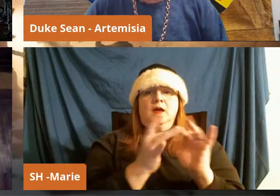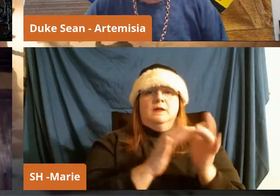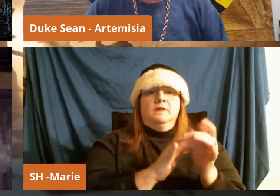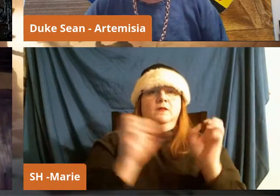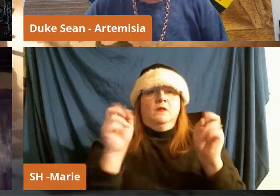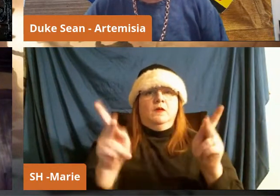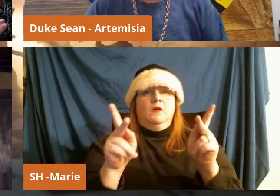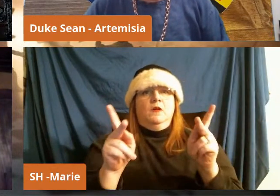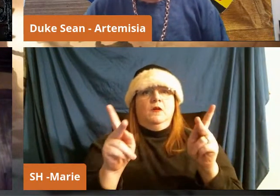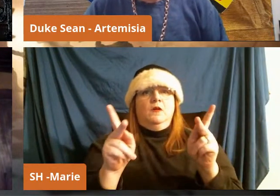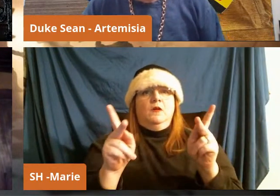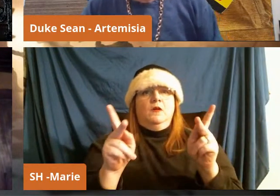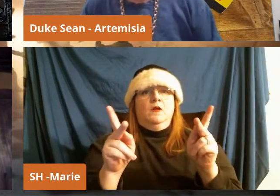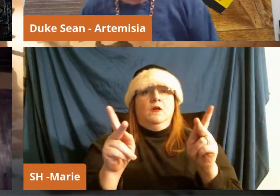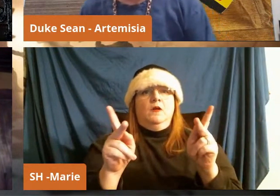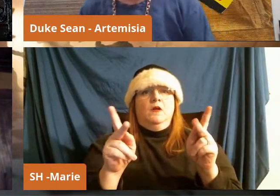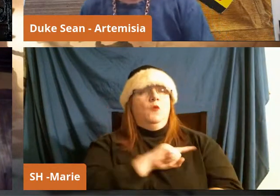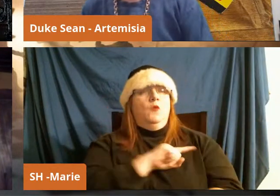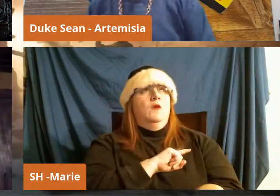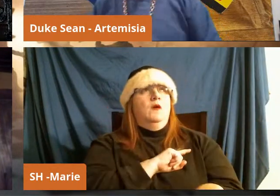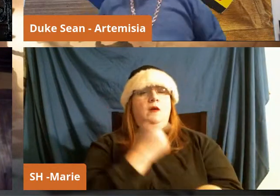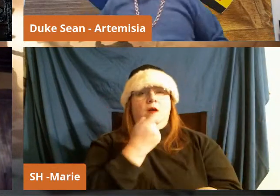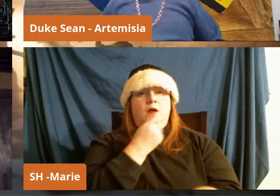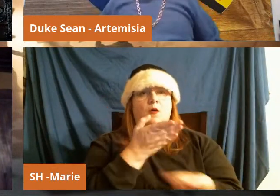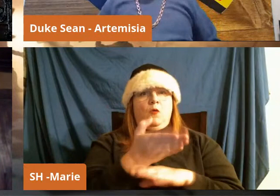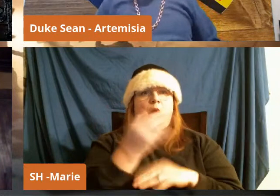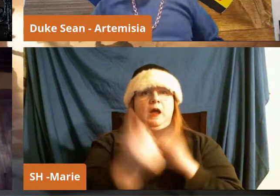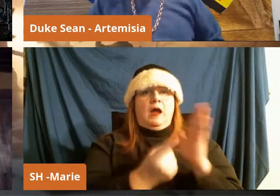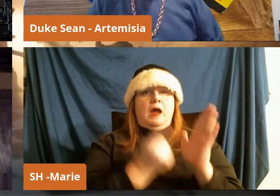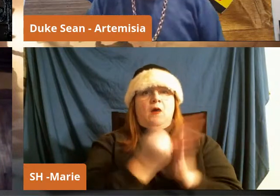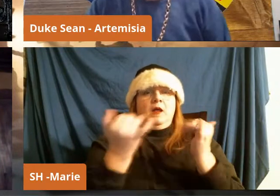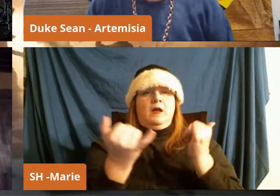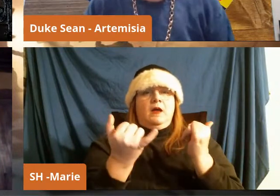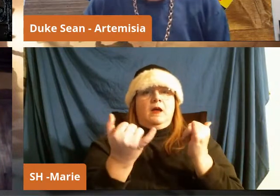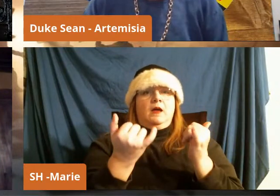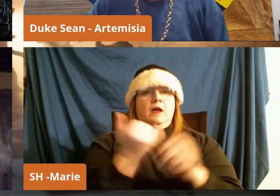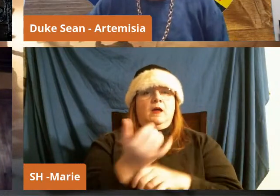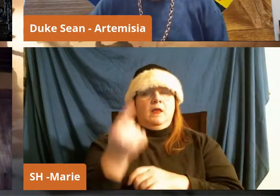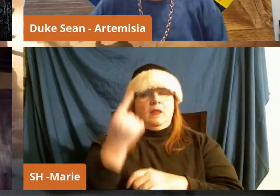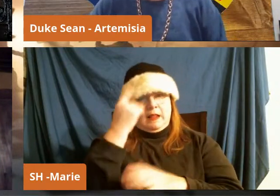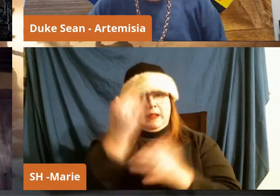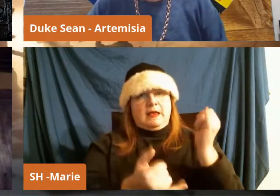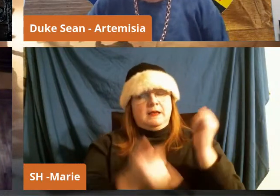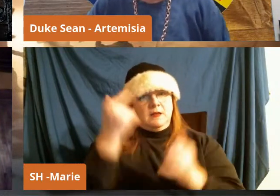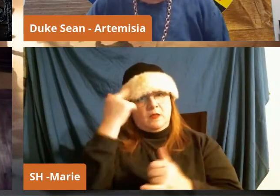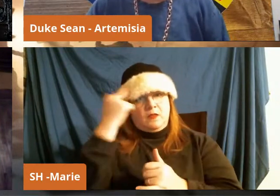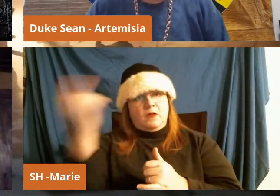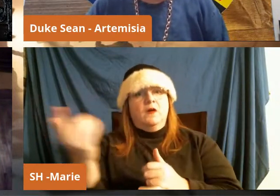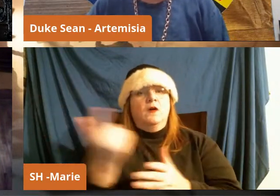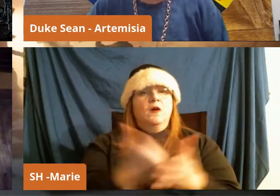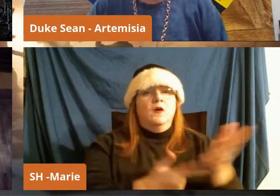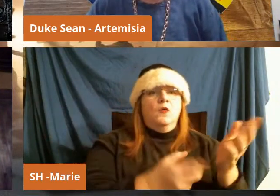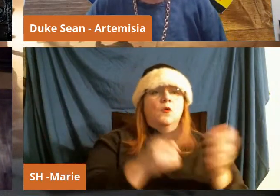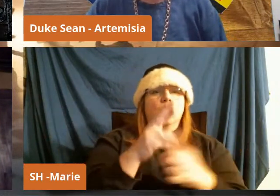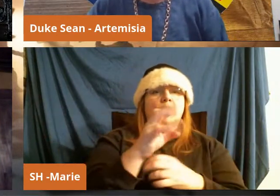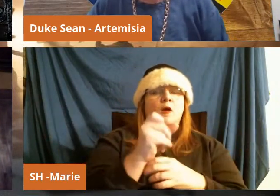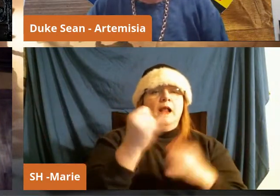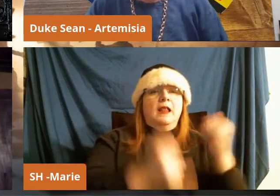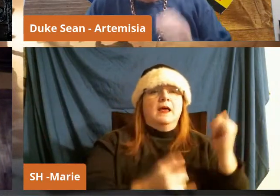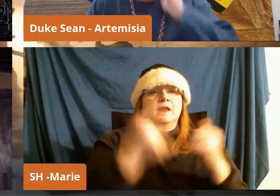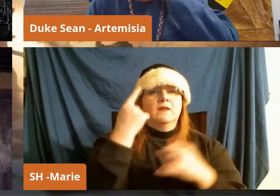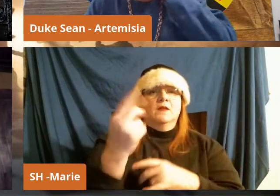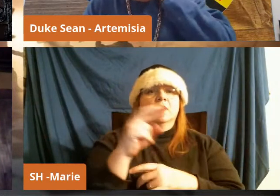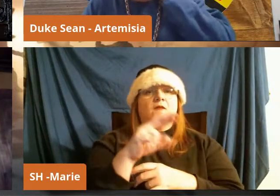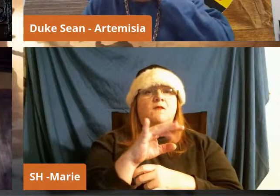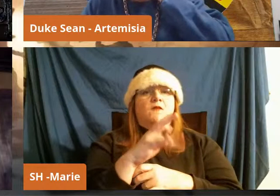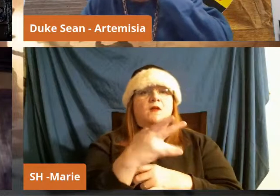right. Well, I think we've just over an hour now, so let's handle some last thoughts. So Robert, let you go first. Last thoughts on